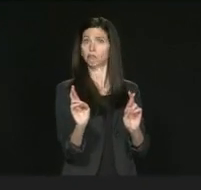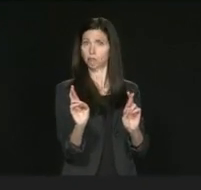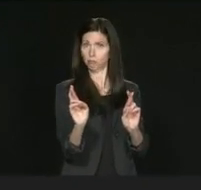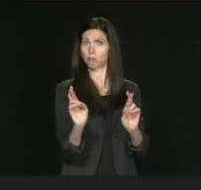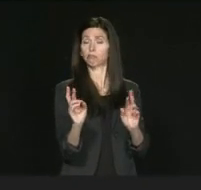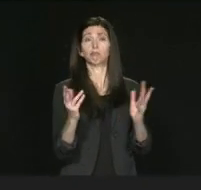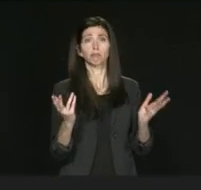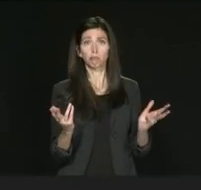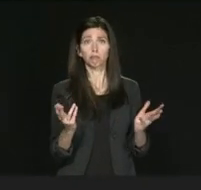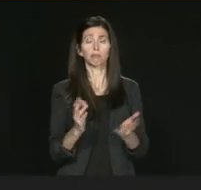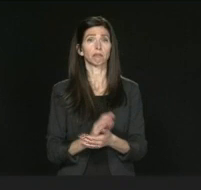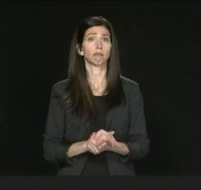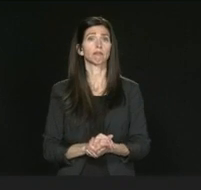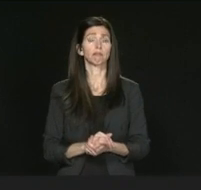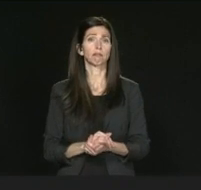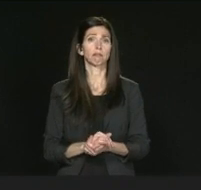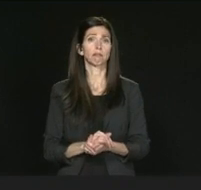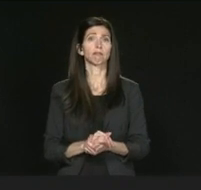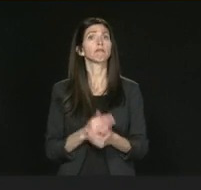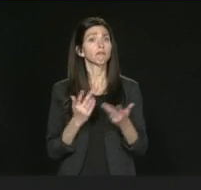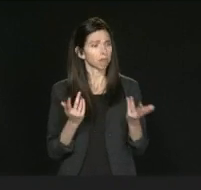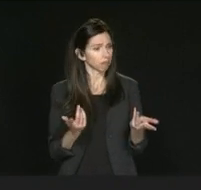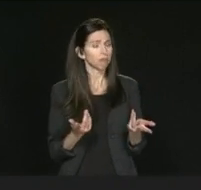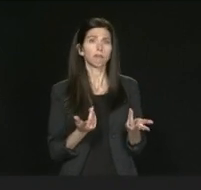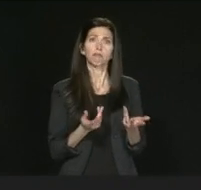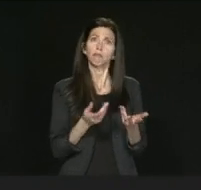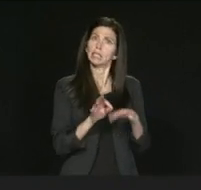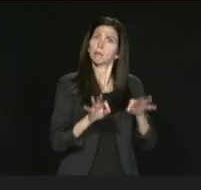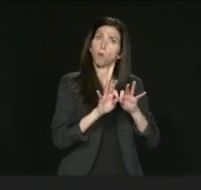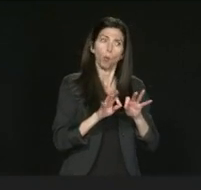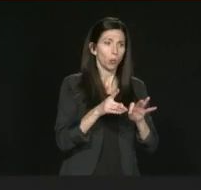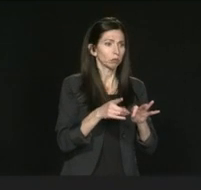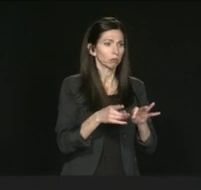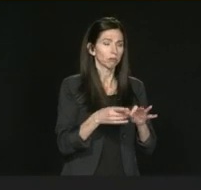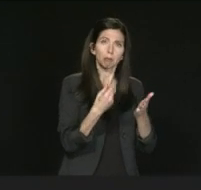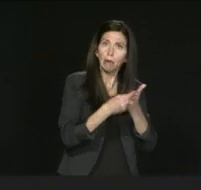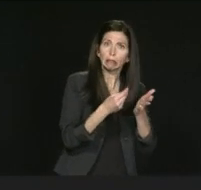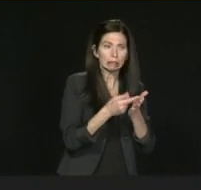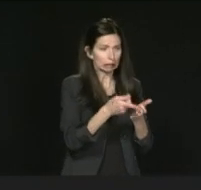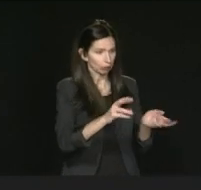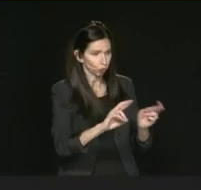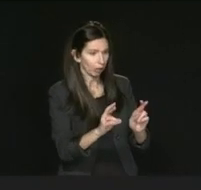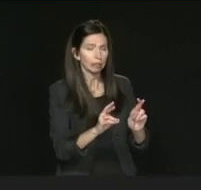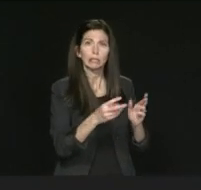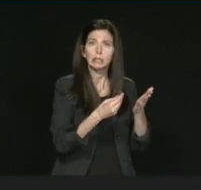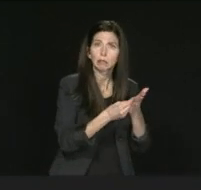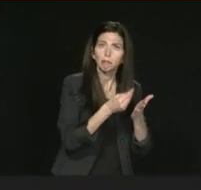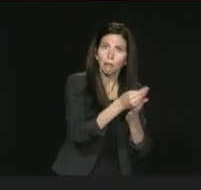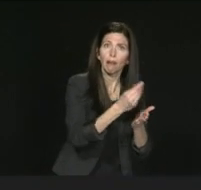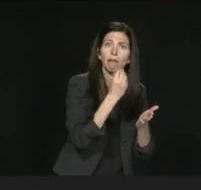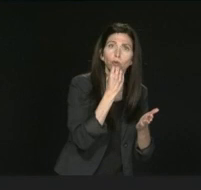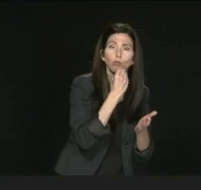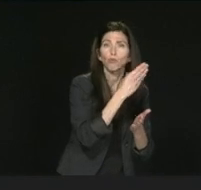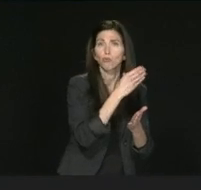make ends meet. And we will continue to be there for Canadians. Merci, Mr. Minister. Mike. Thank you, Minister. Hello, Dr.